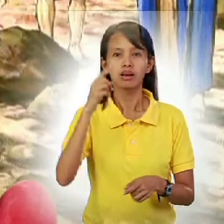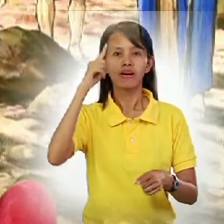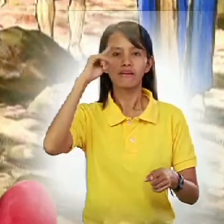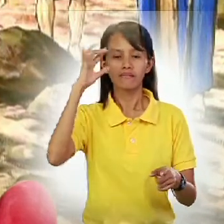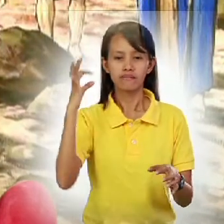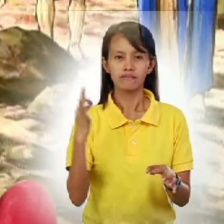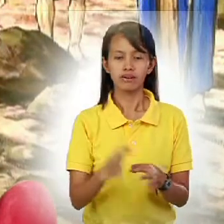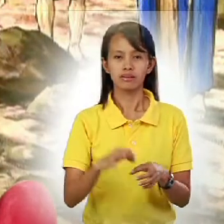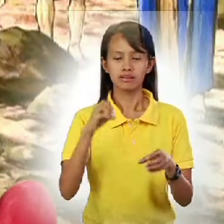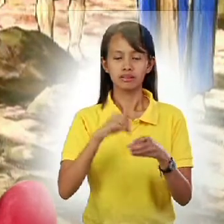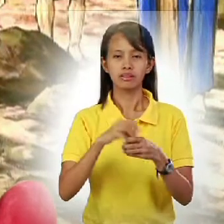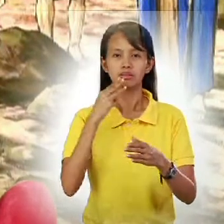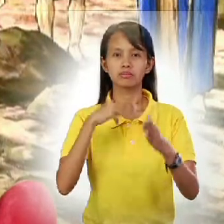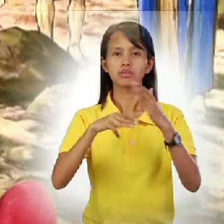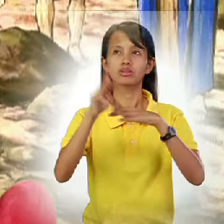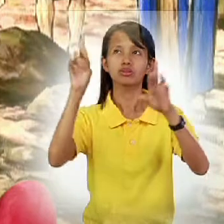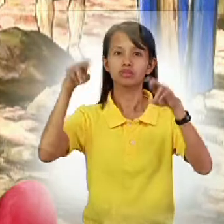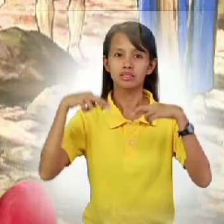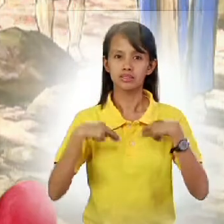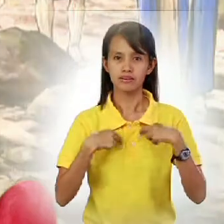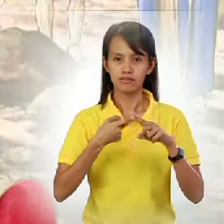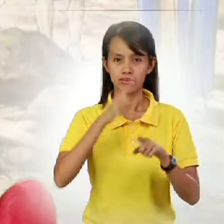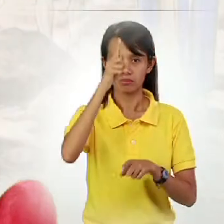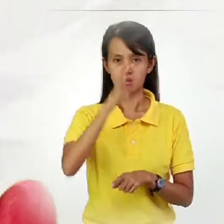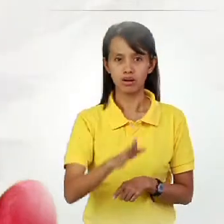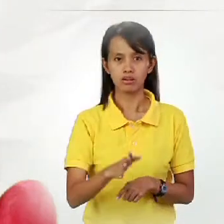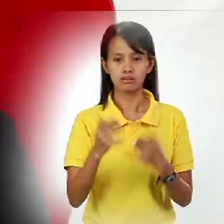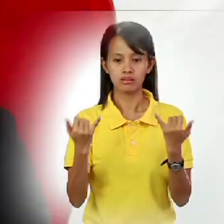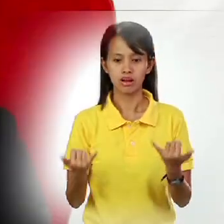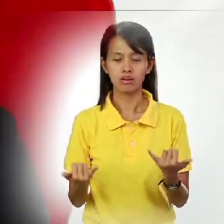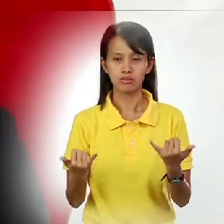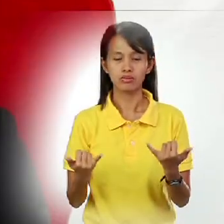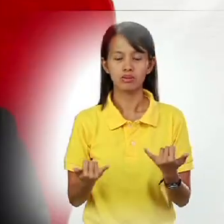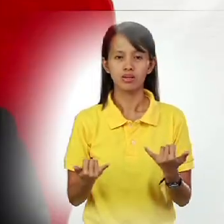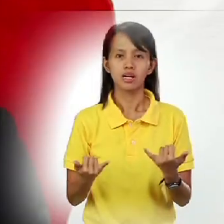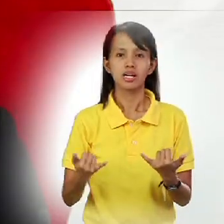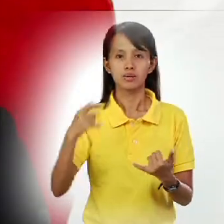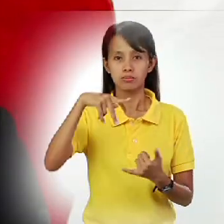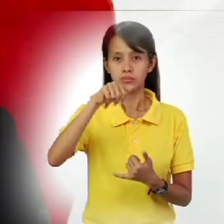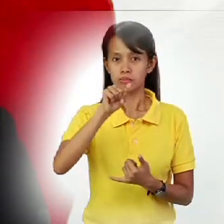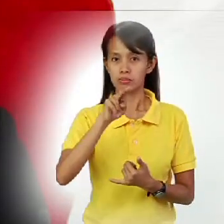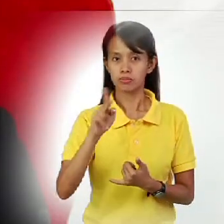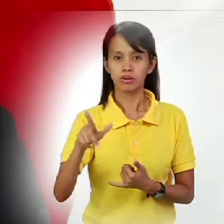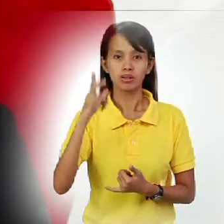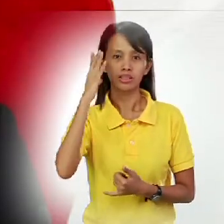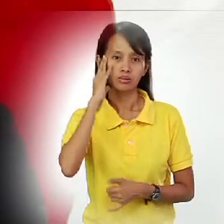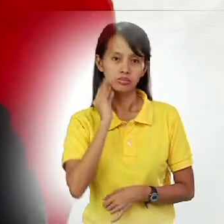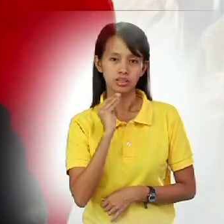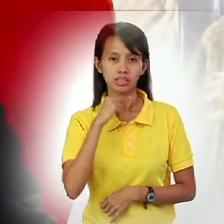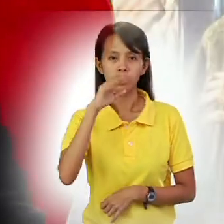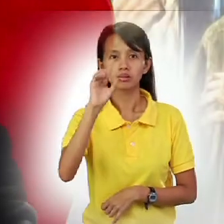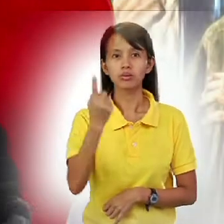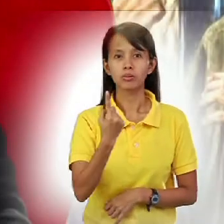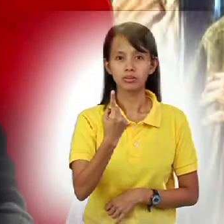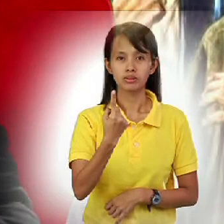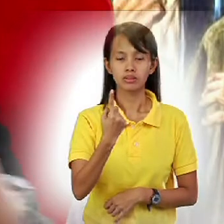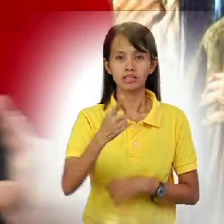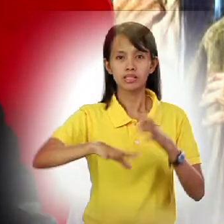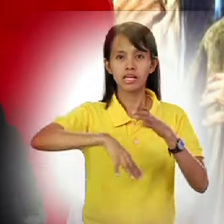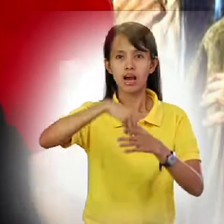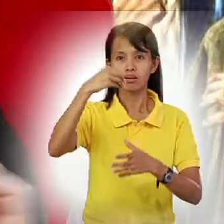and fidelity to his mission received from God. Now in St. Paul's experience, it is not just